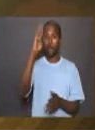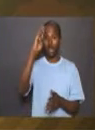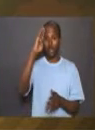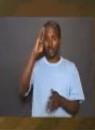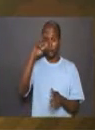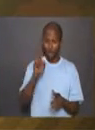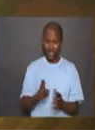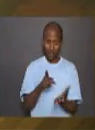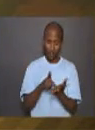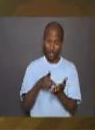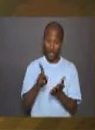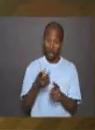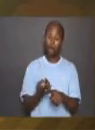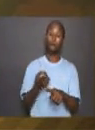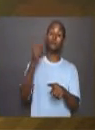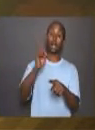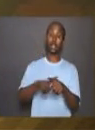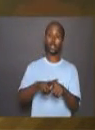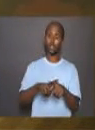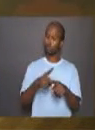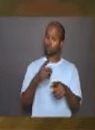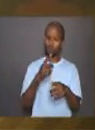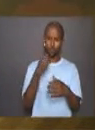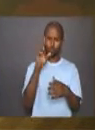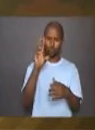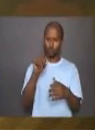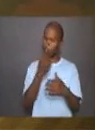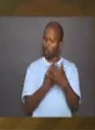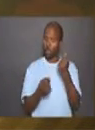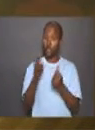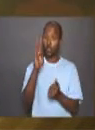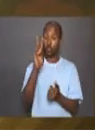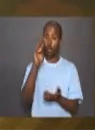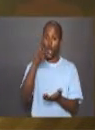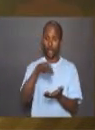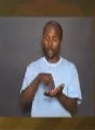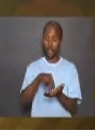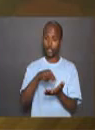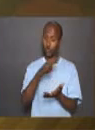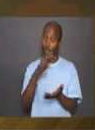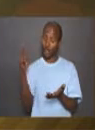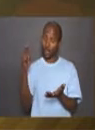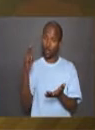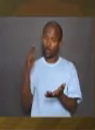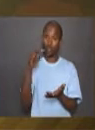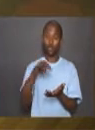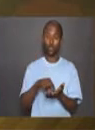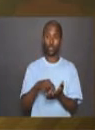Bakala must pay back not only the 200,000 bir